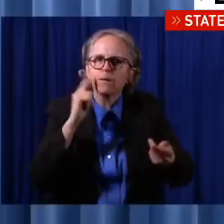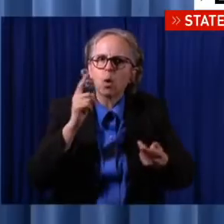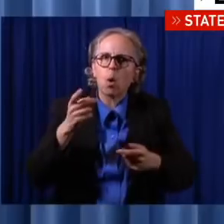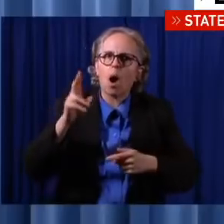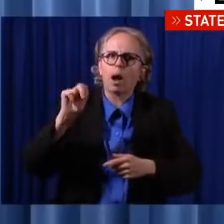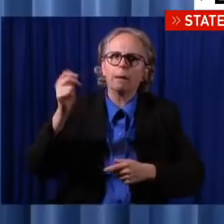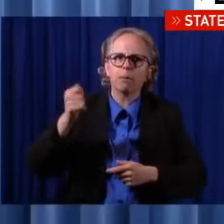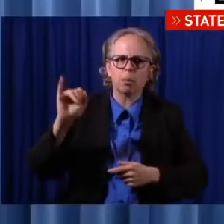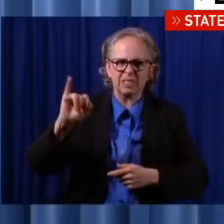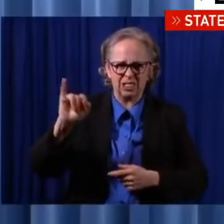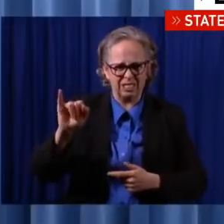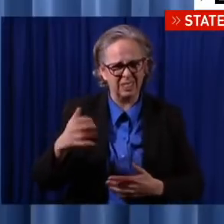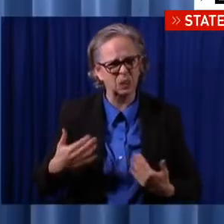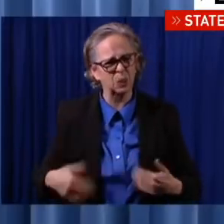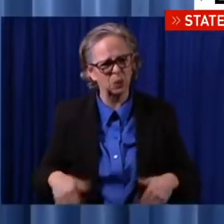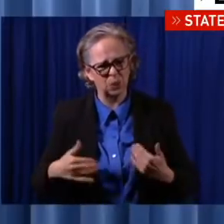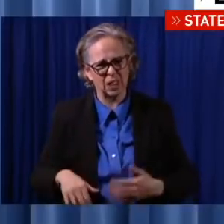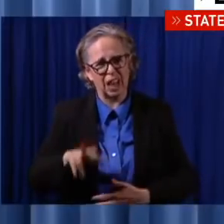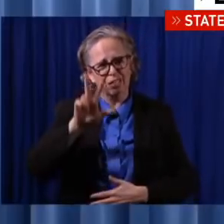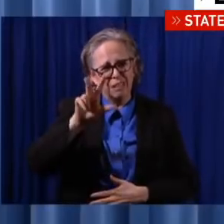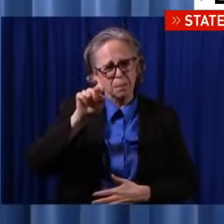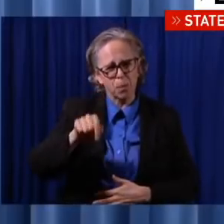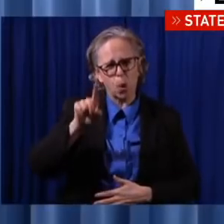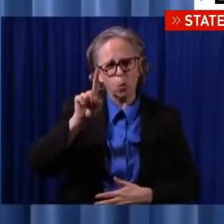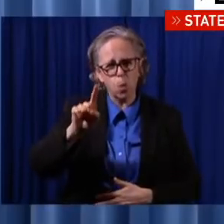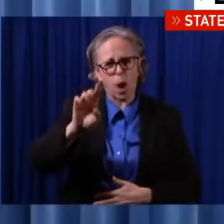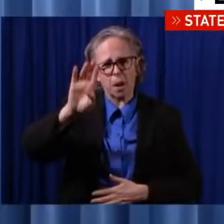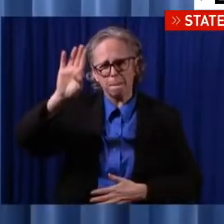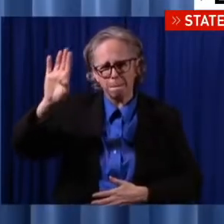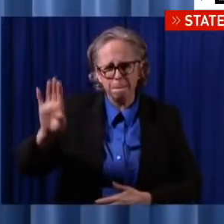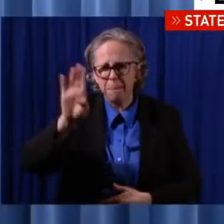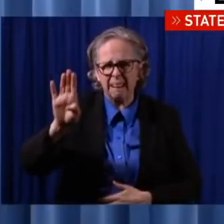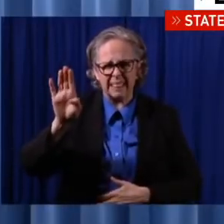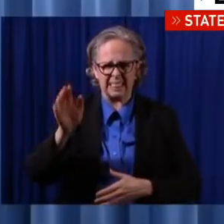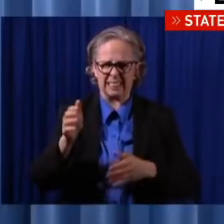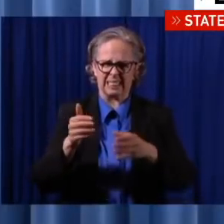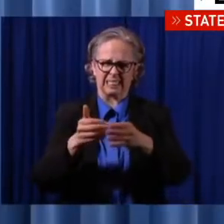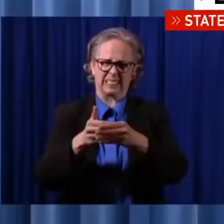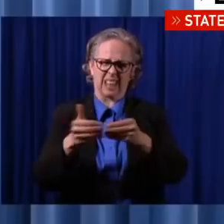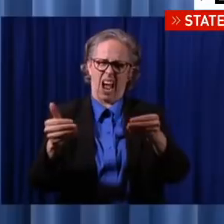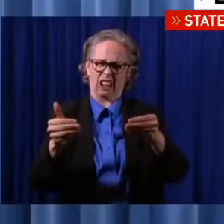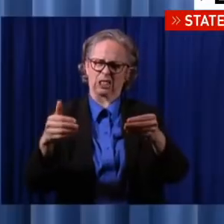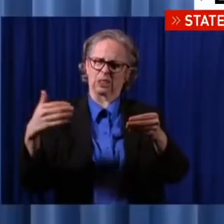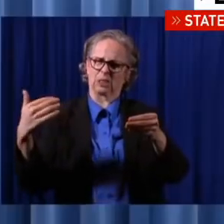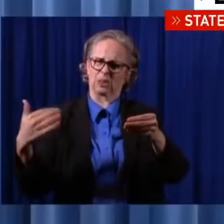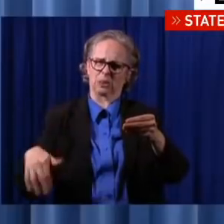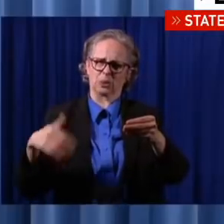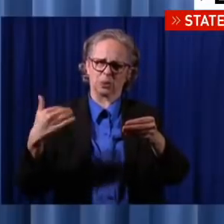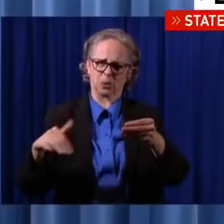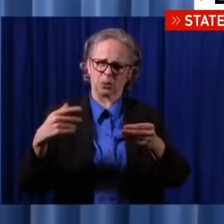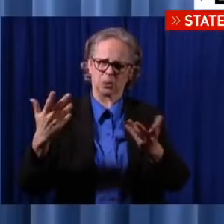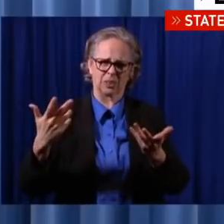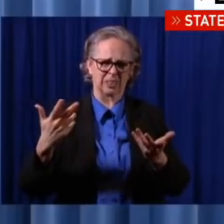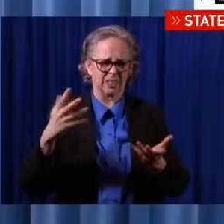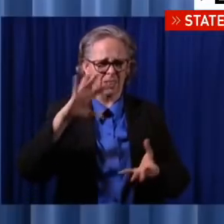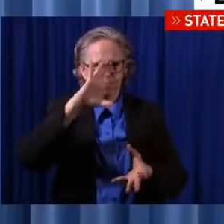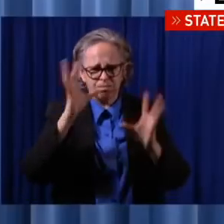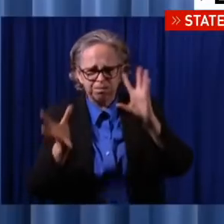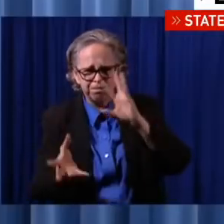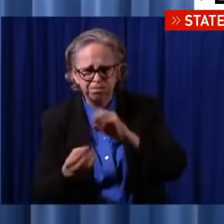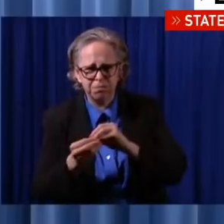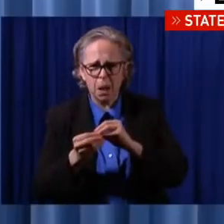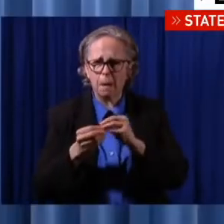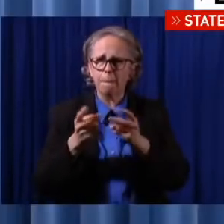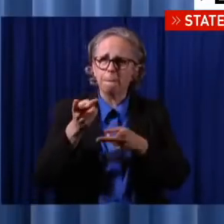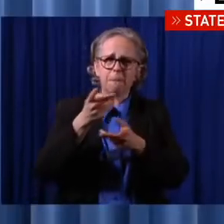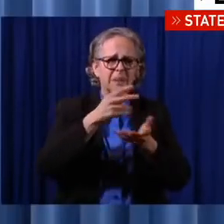$3.1 billion in borrowing authority from the U.S. Department of Labor. That total exceeds what we think we will need to pay out in